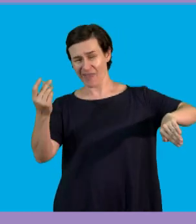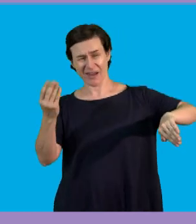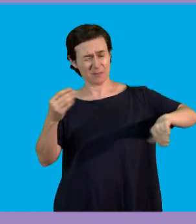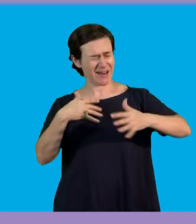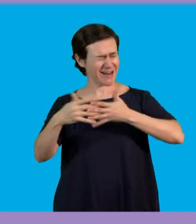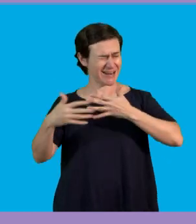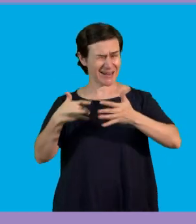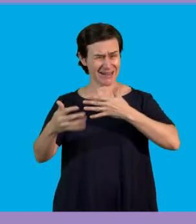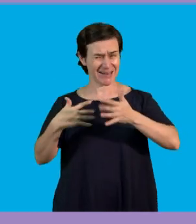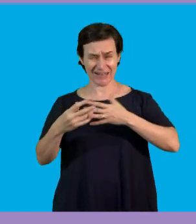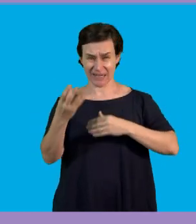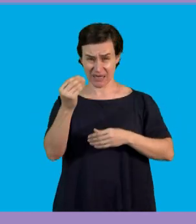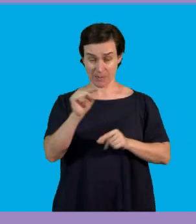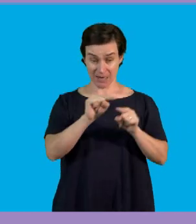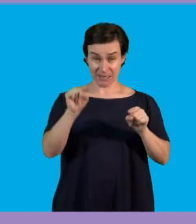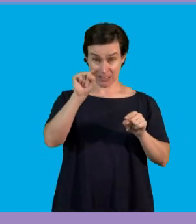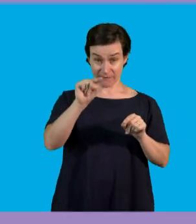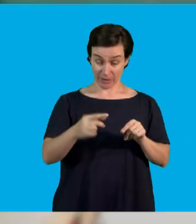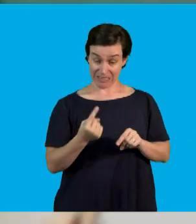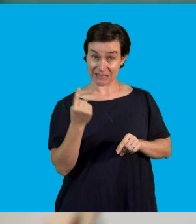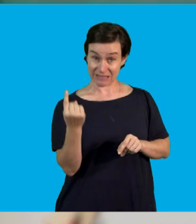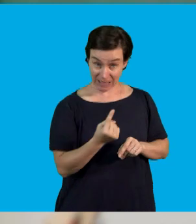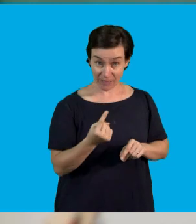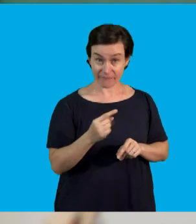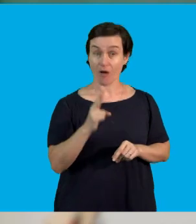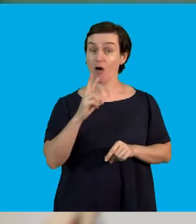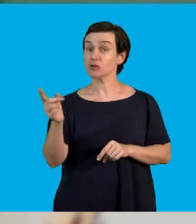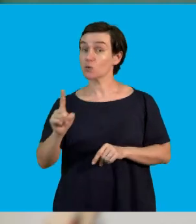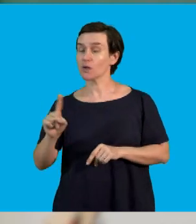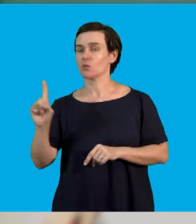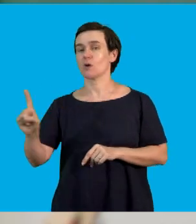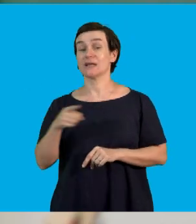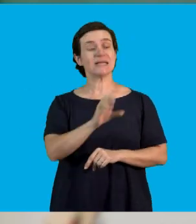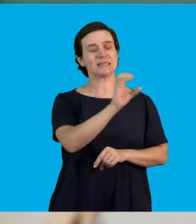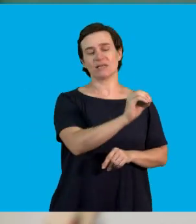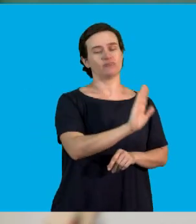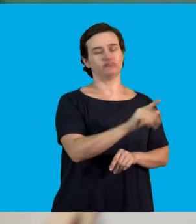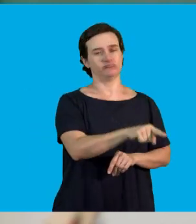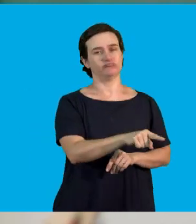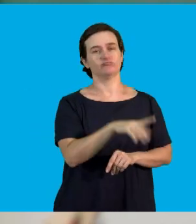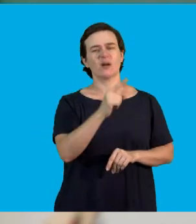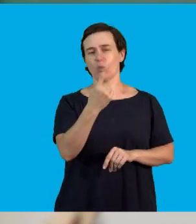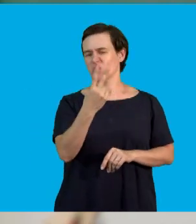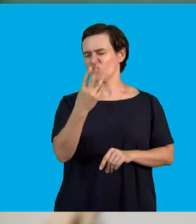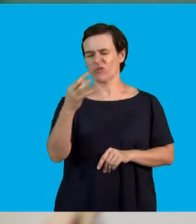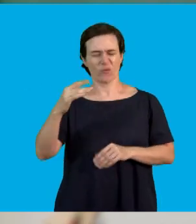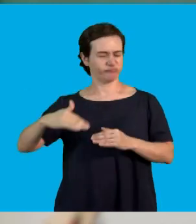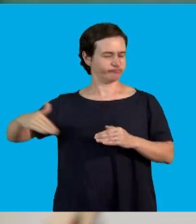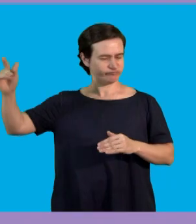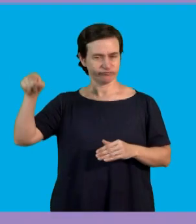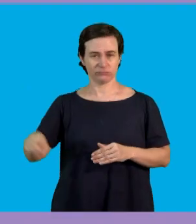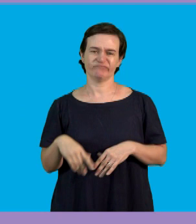number divided by itself is equals to 1, except for 0. So if I